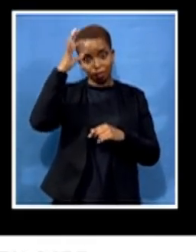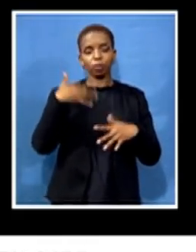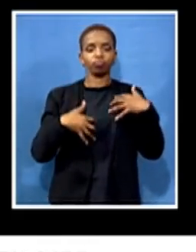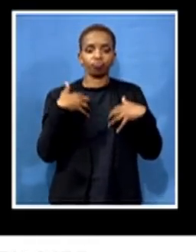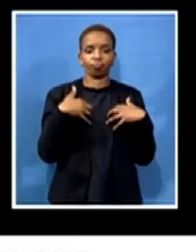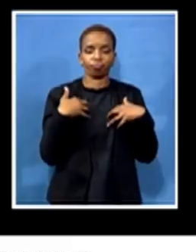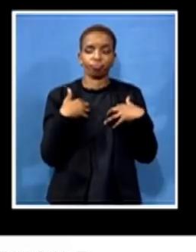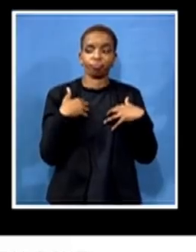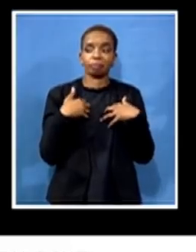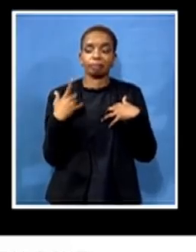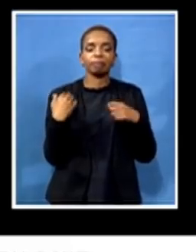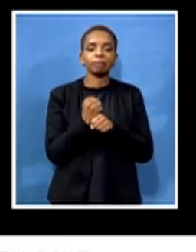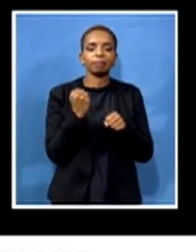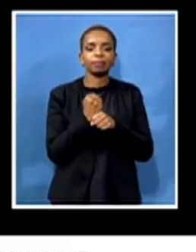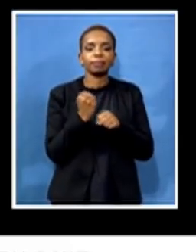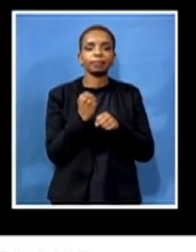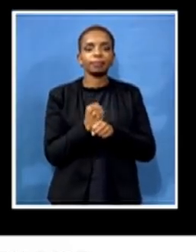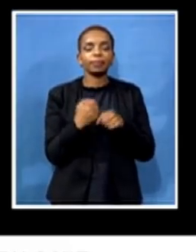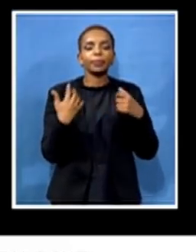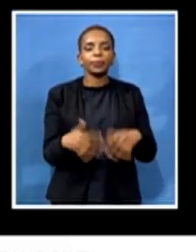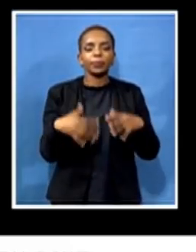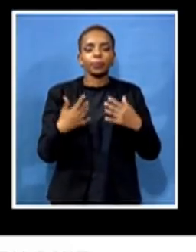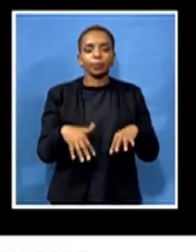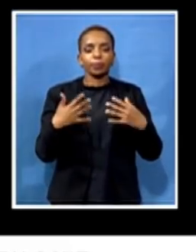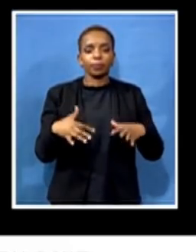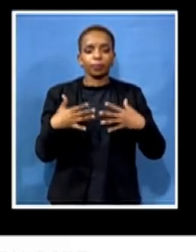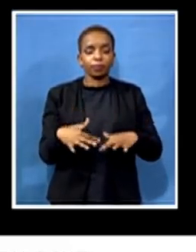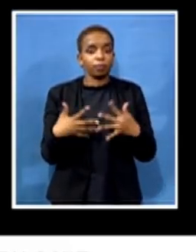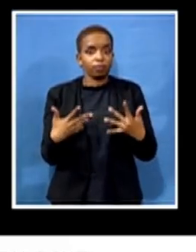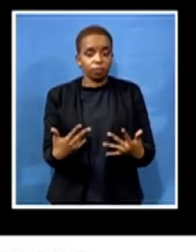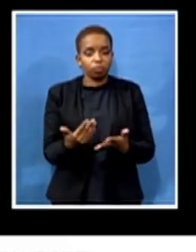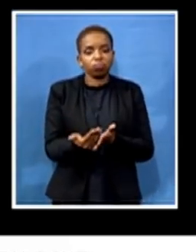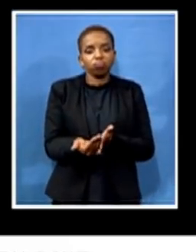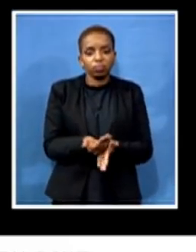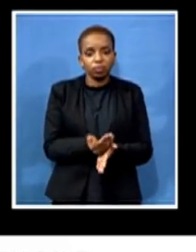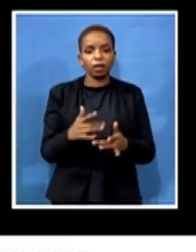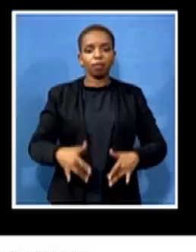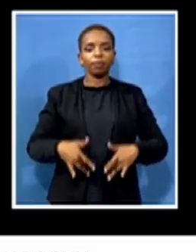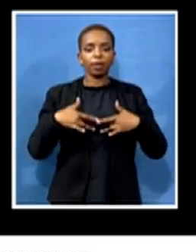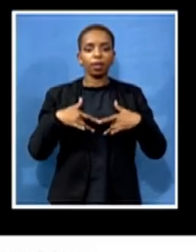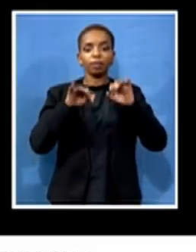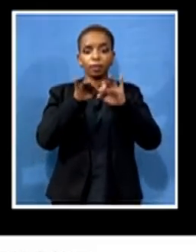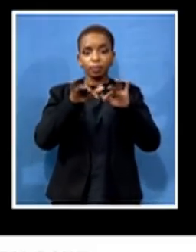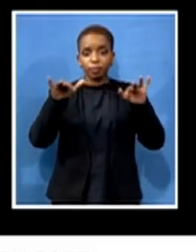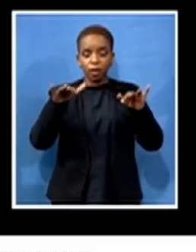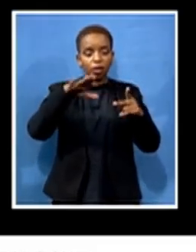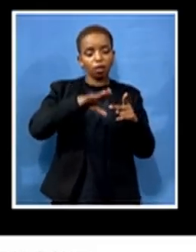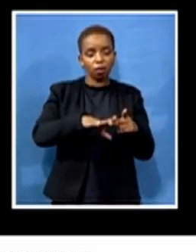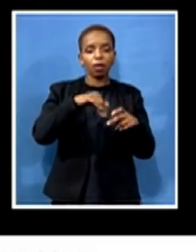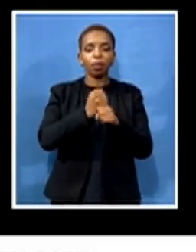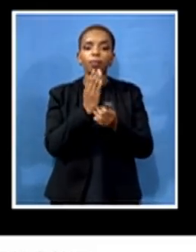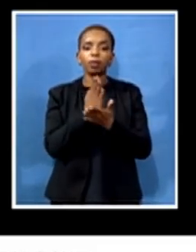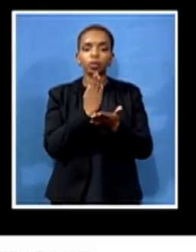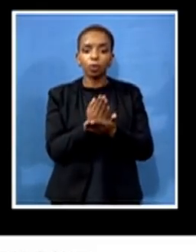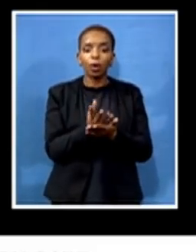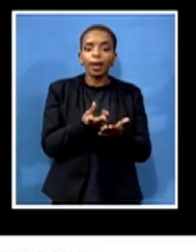your power to save lives and to ensure that our economy is running. My